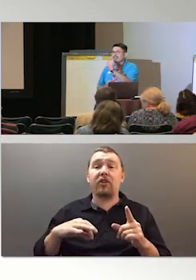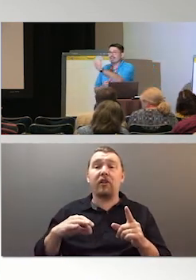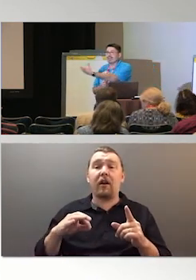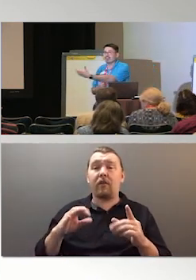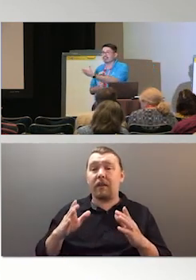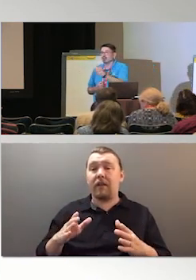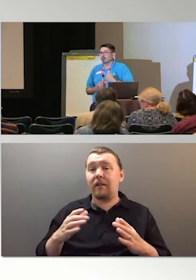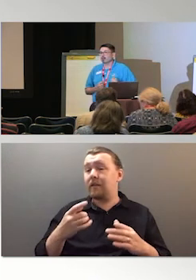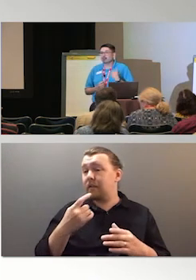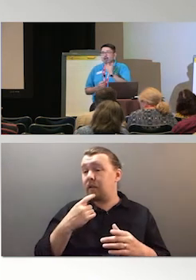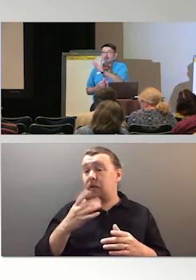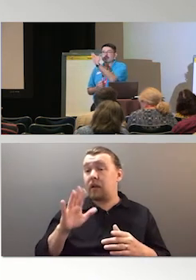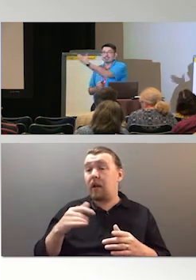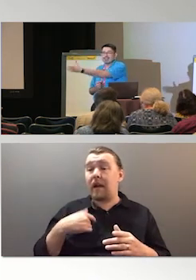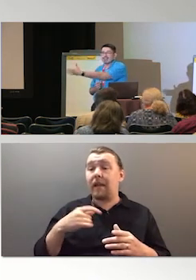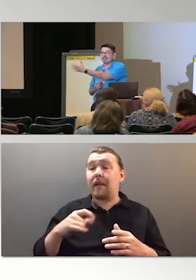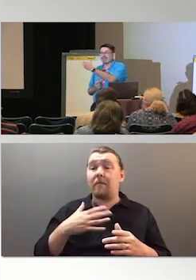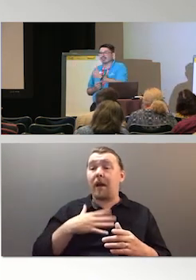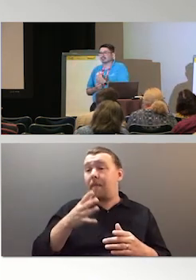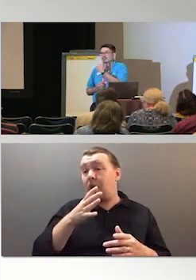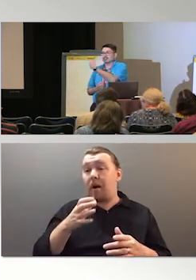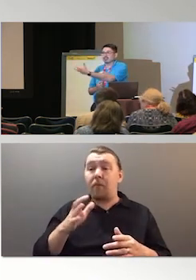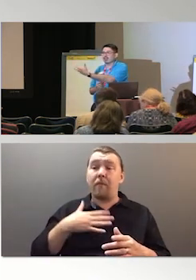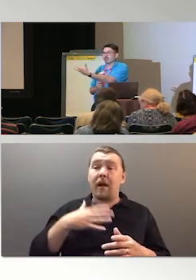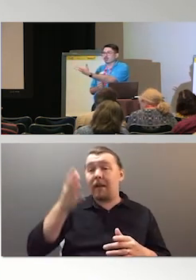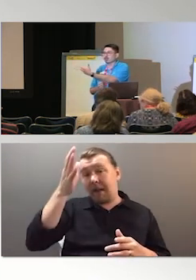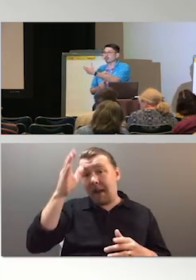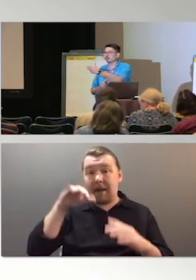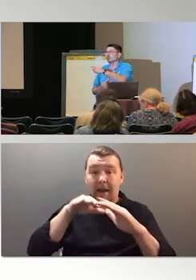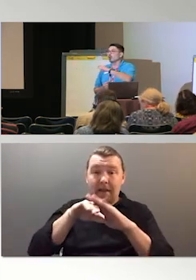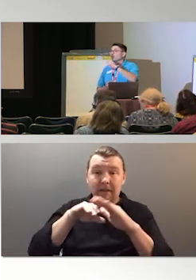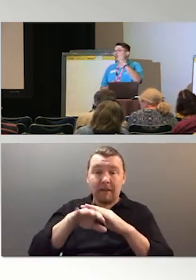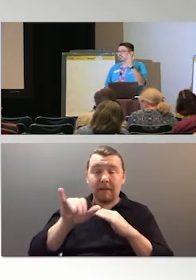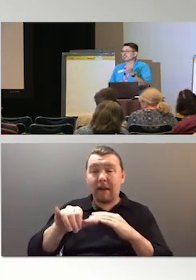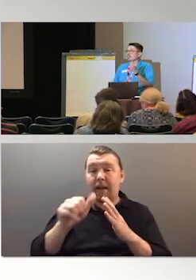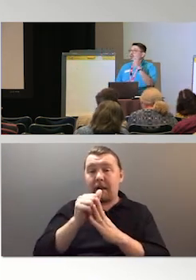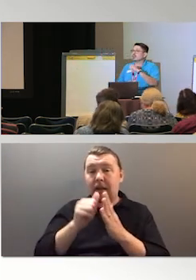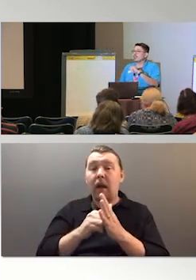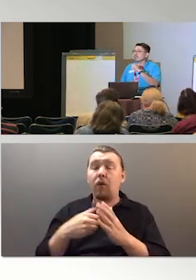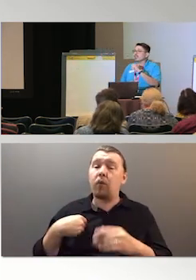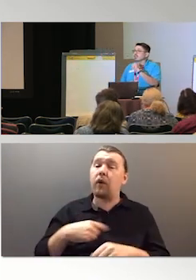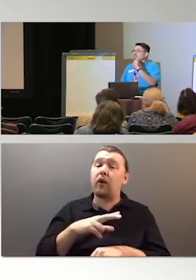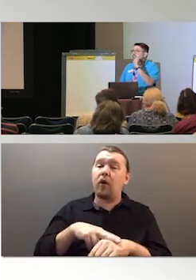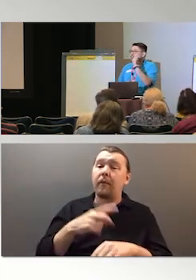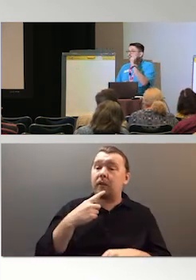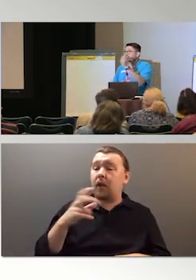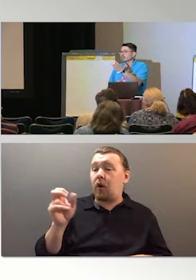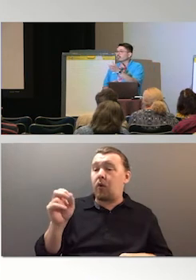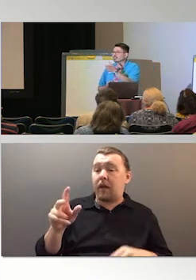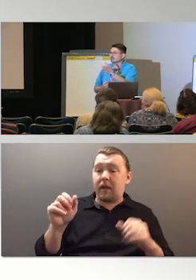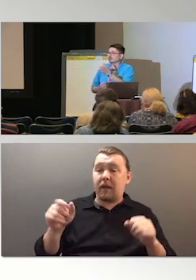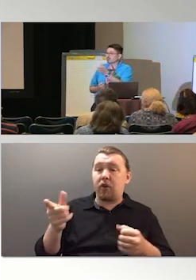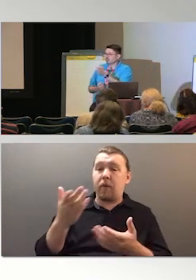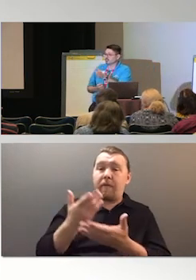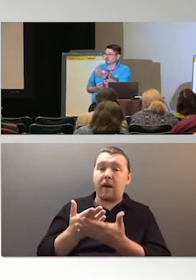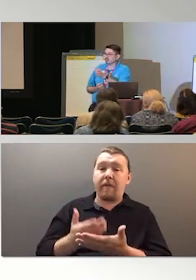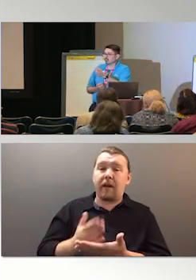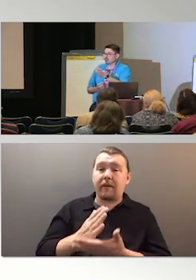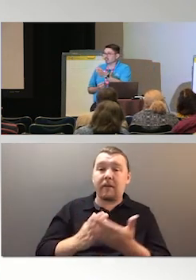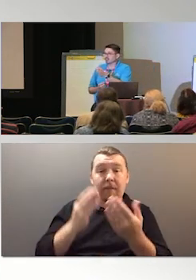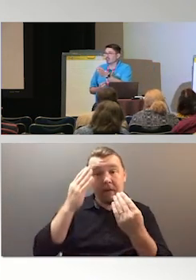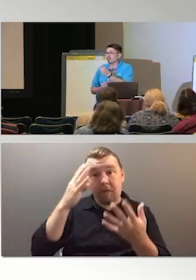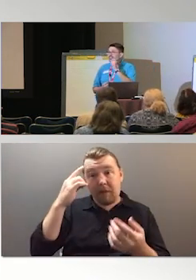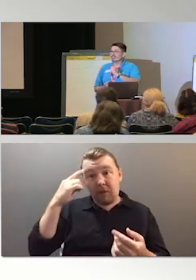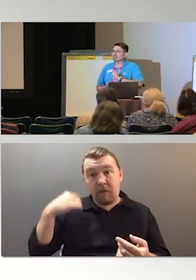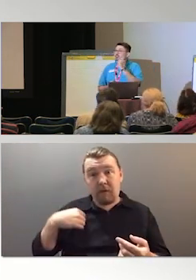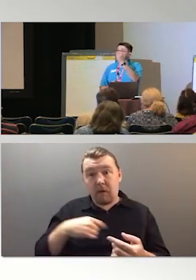need to have my mom, my dad access to the account or whatever, we usually say, okay, can you verify some information for